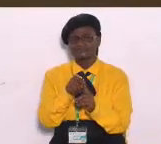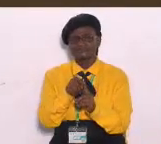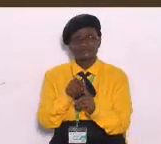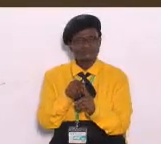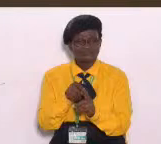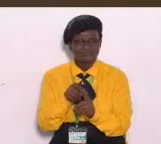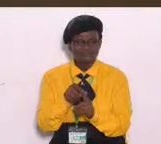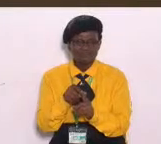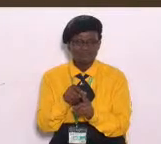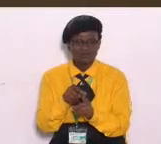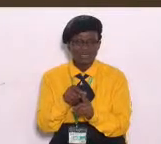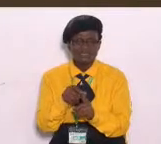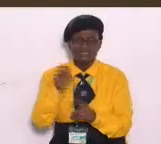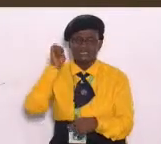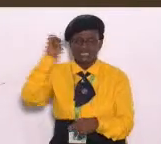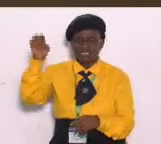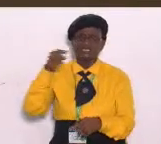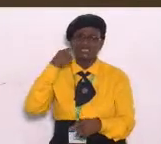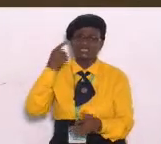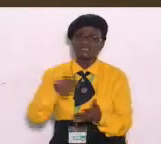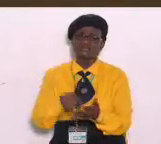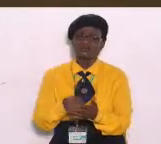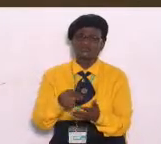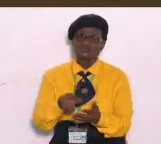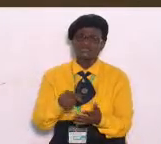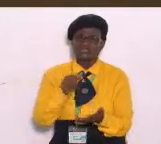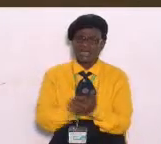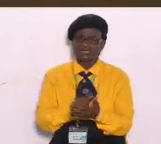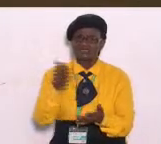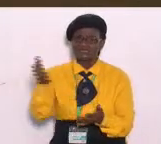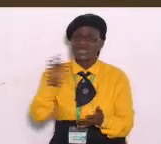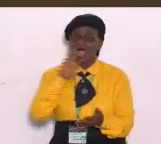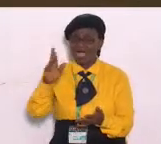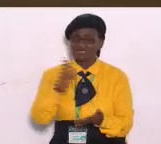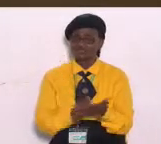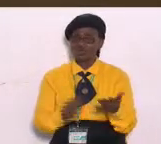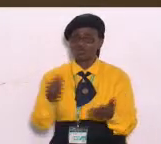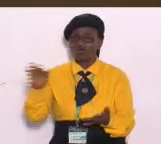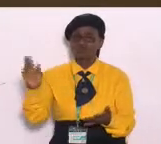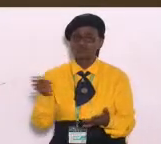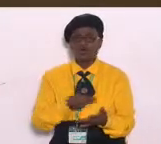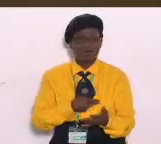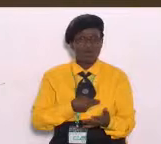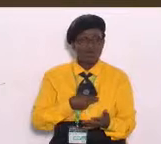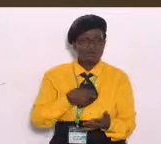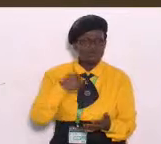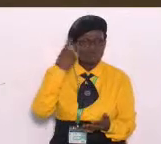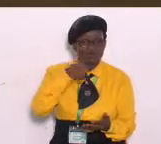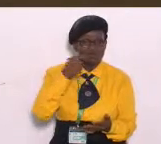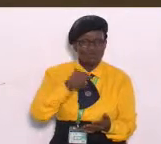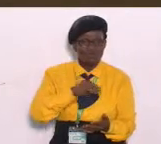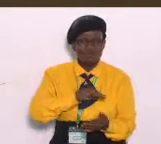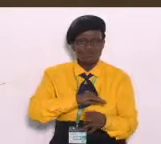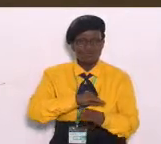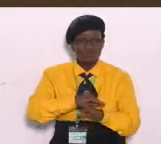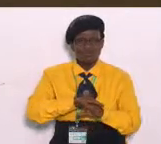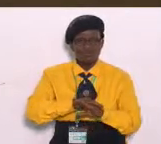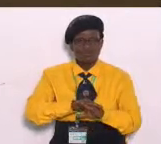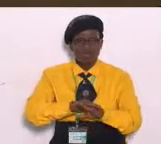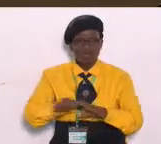when it notices that there are some of us who are not that stupid, he said, well,